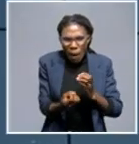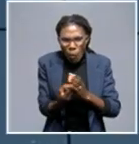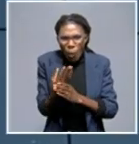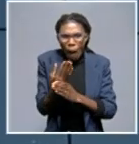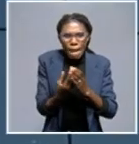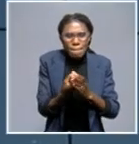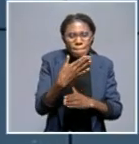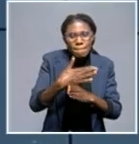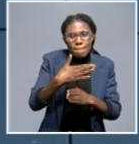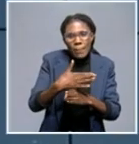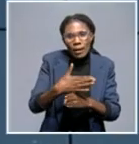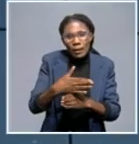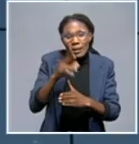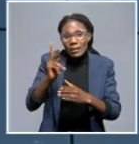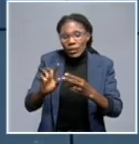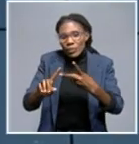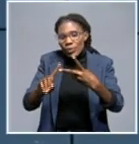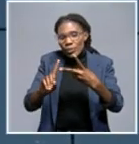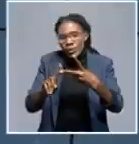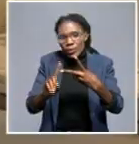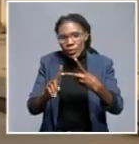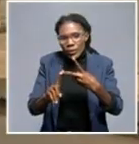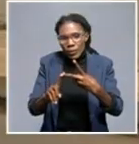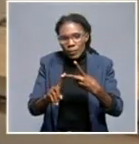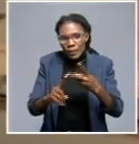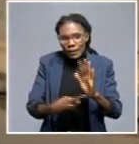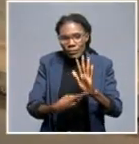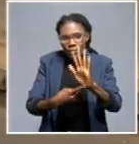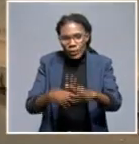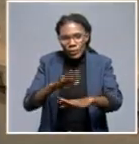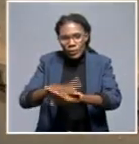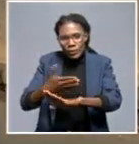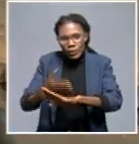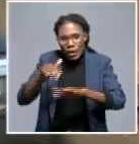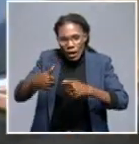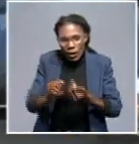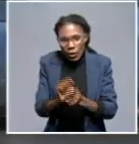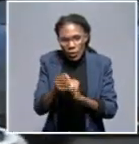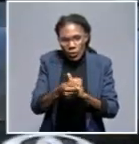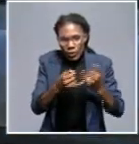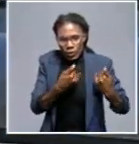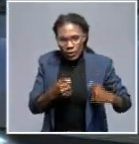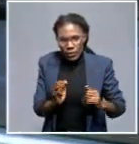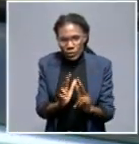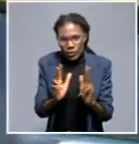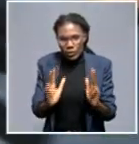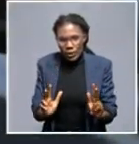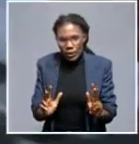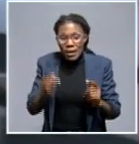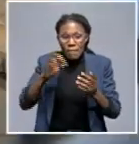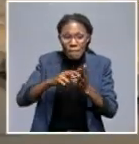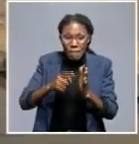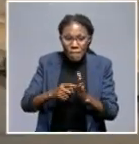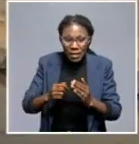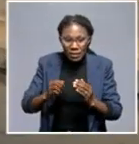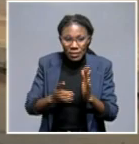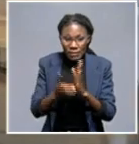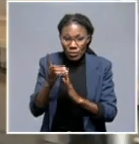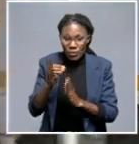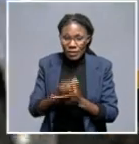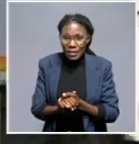out to demonstrate how it impacts the livelihood of our people is SME development, for example, which